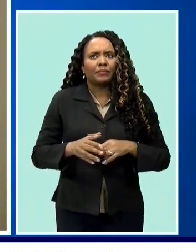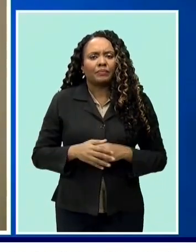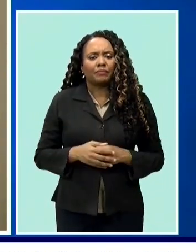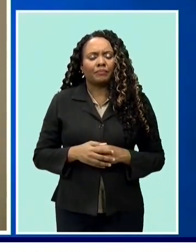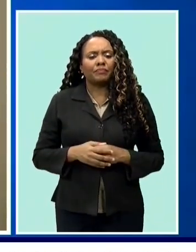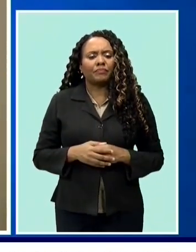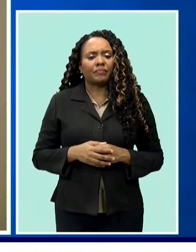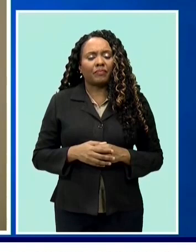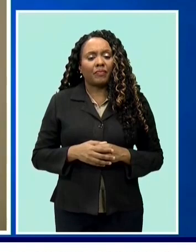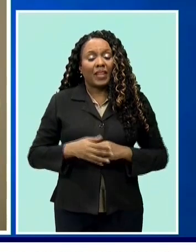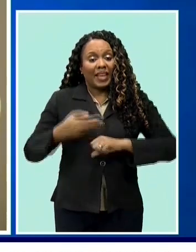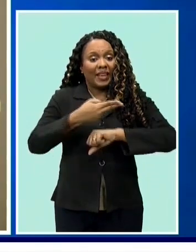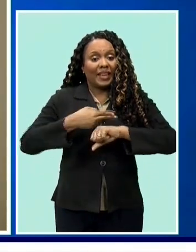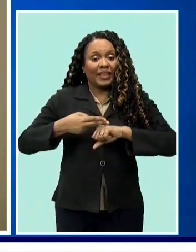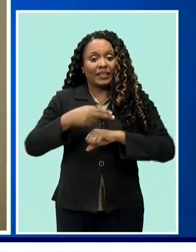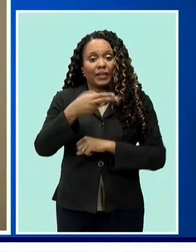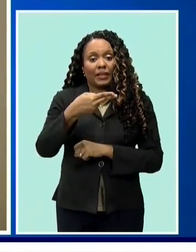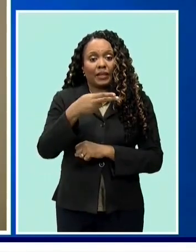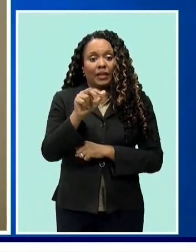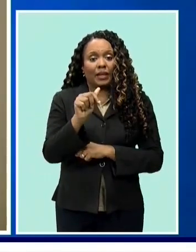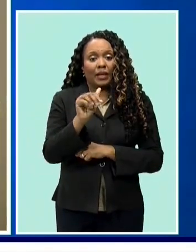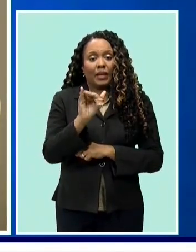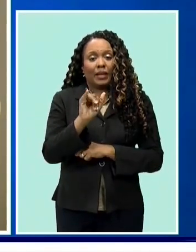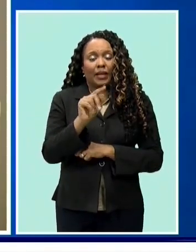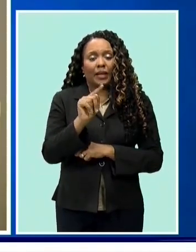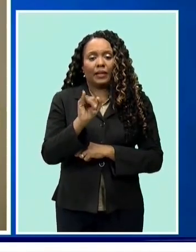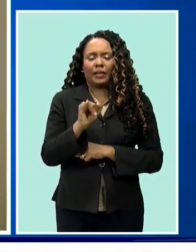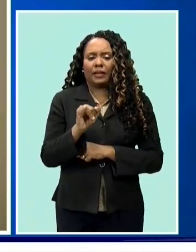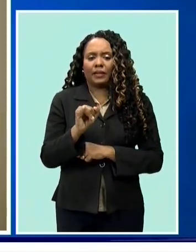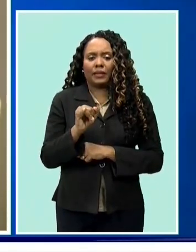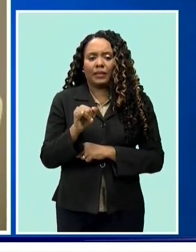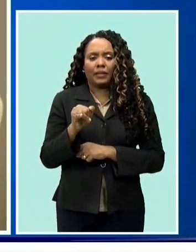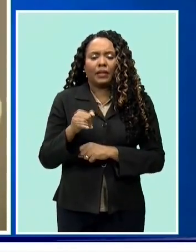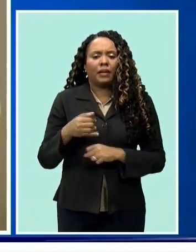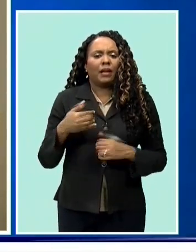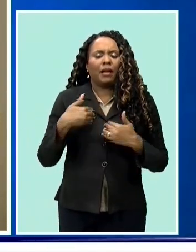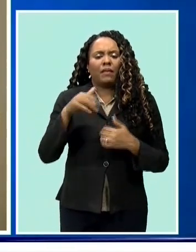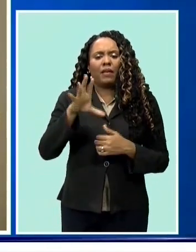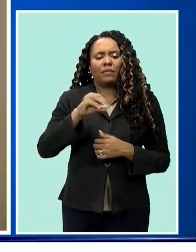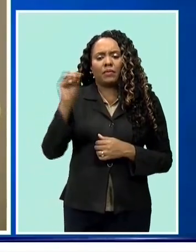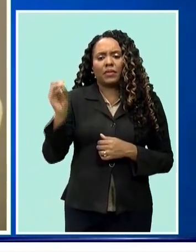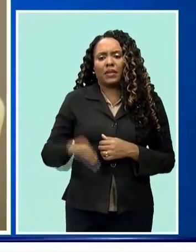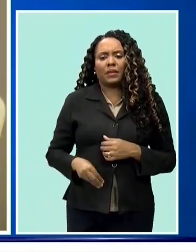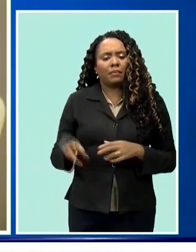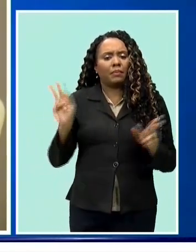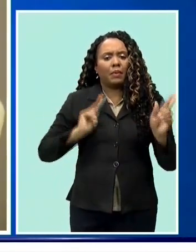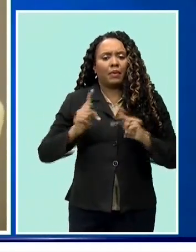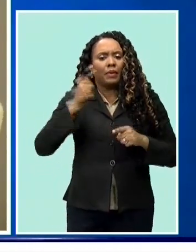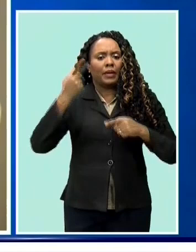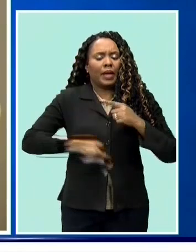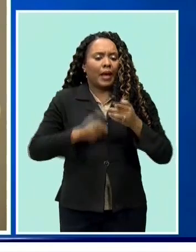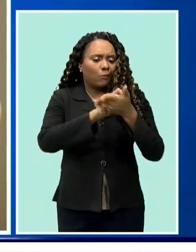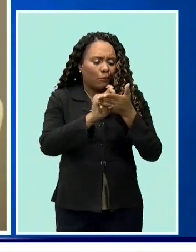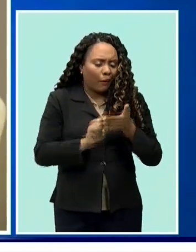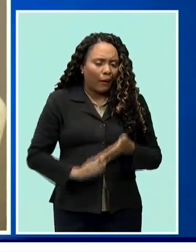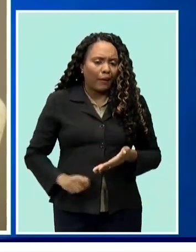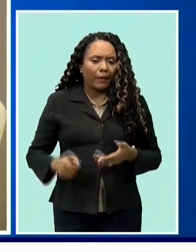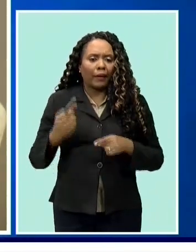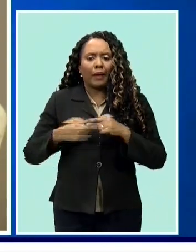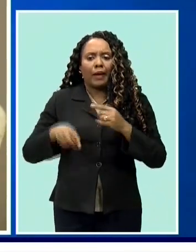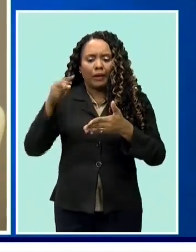with 50% illiteracy, high school education is minimal,